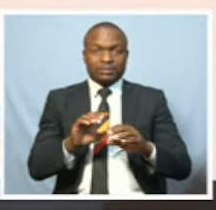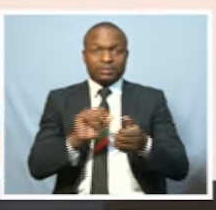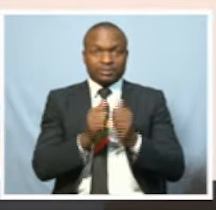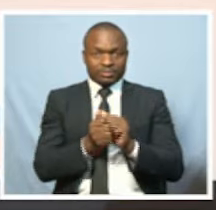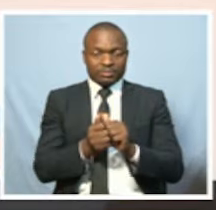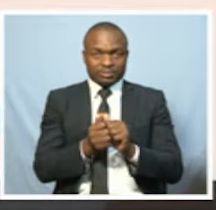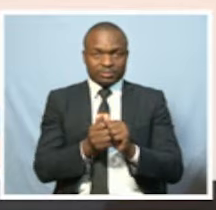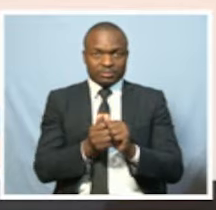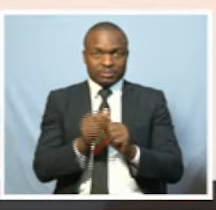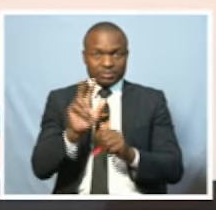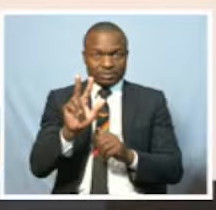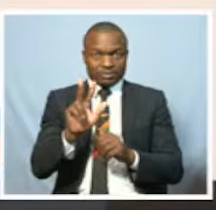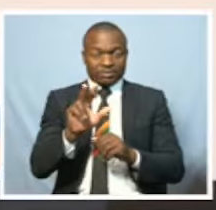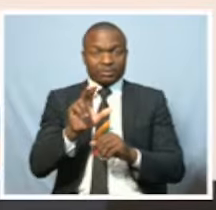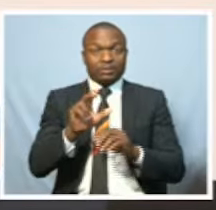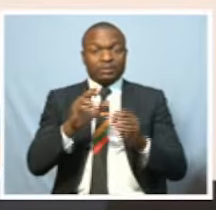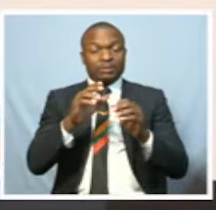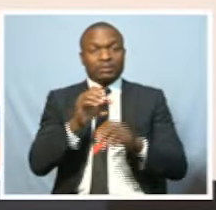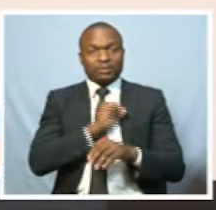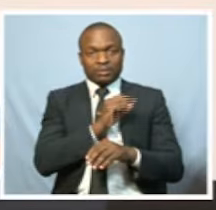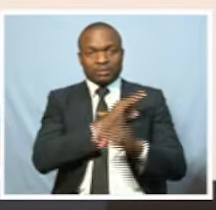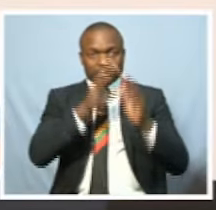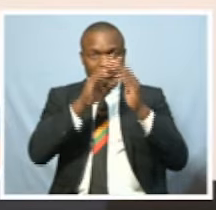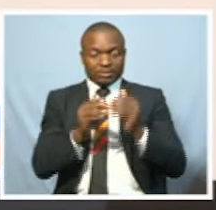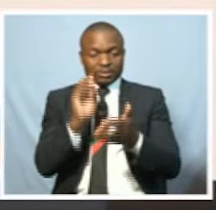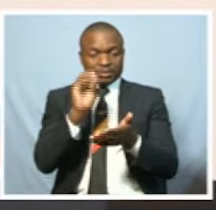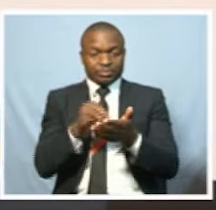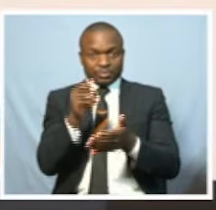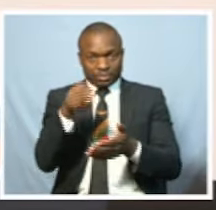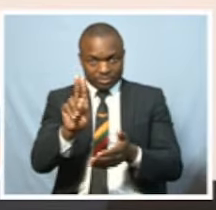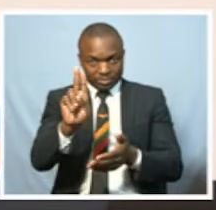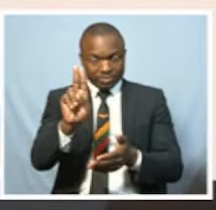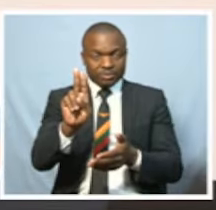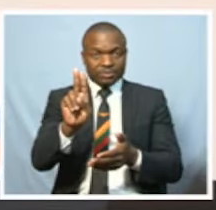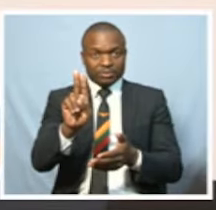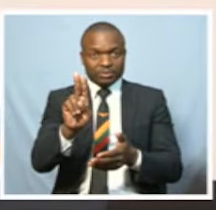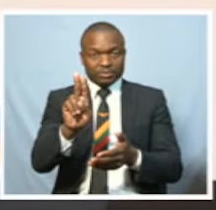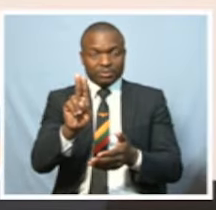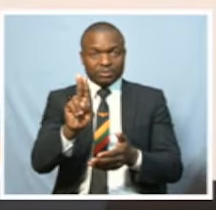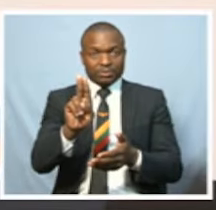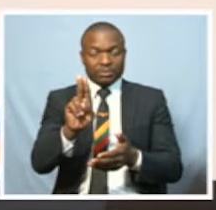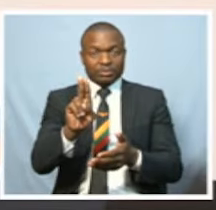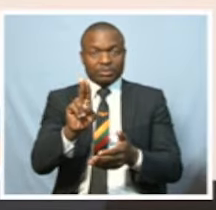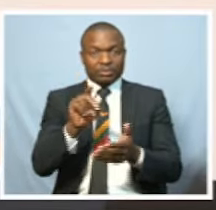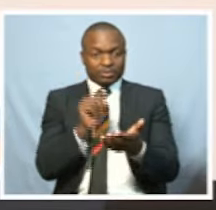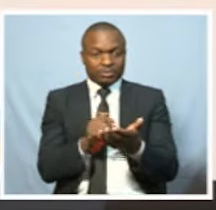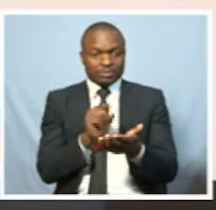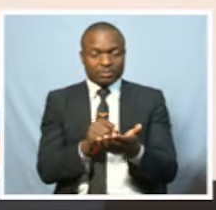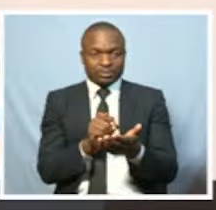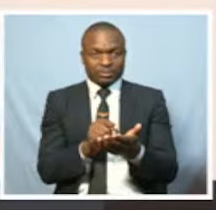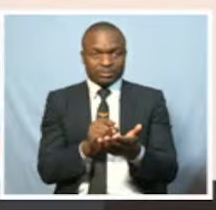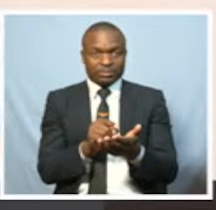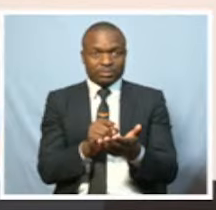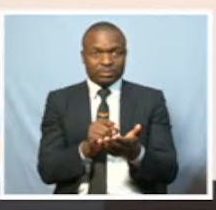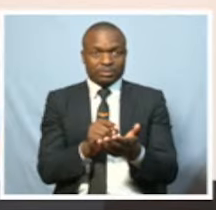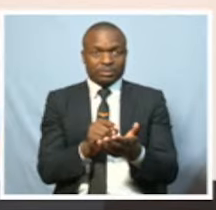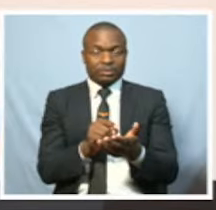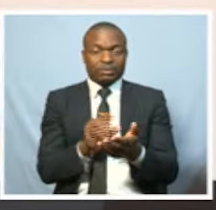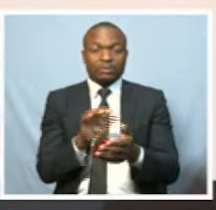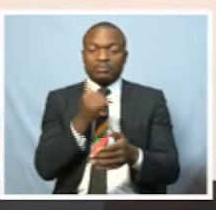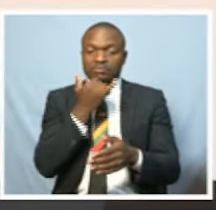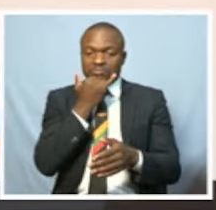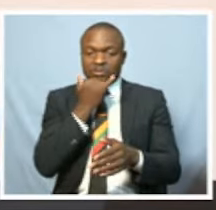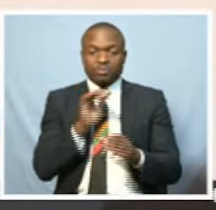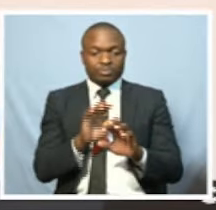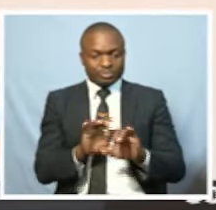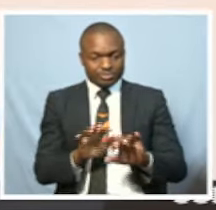staff house. We just put a U on where it says staff house. It was a typo. We